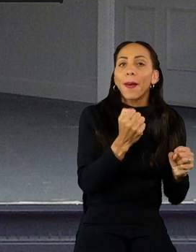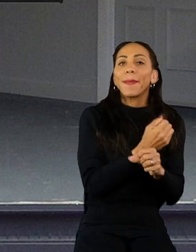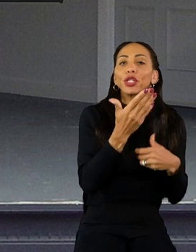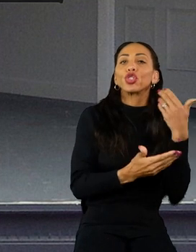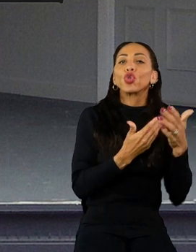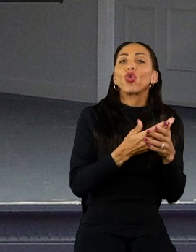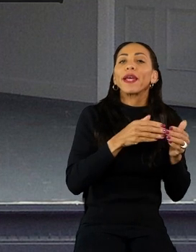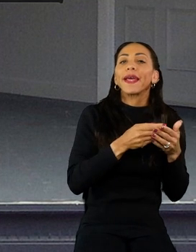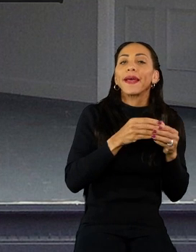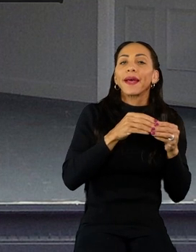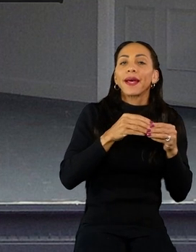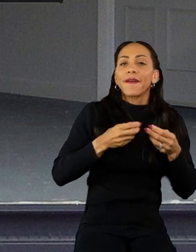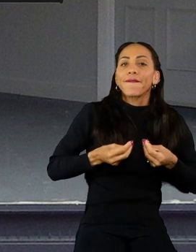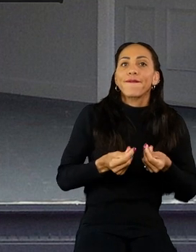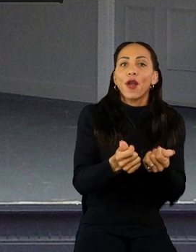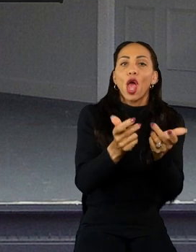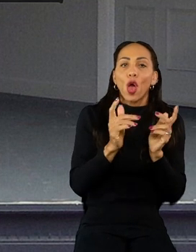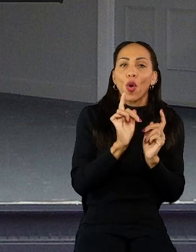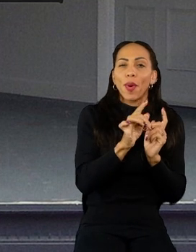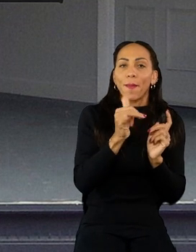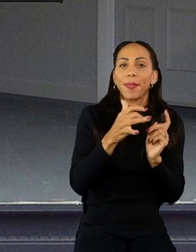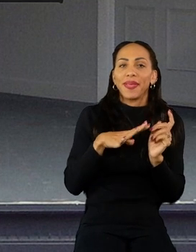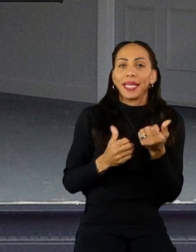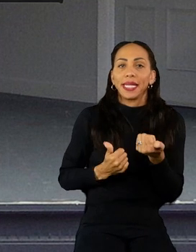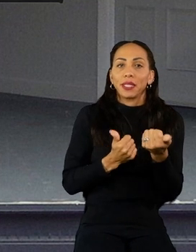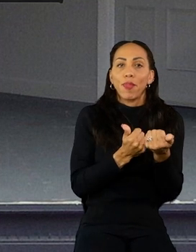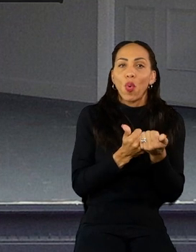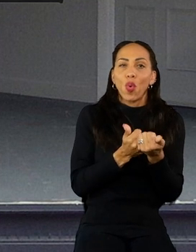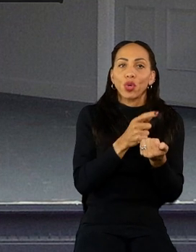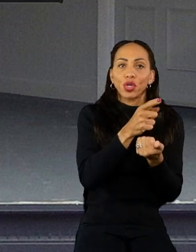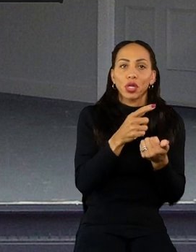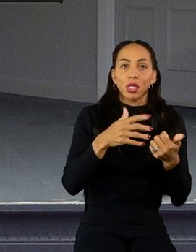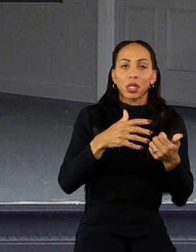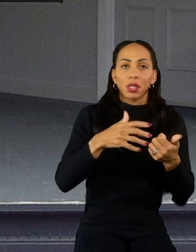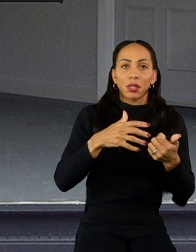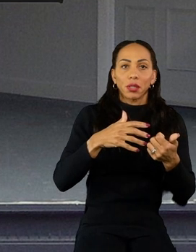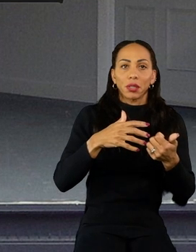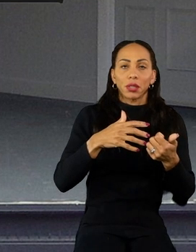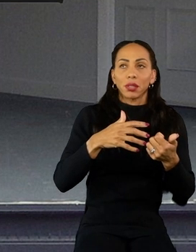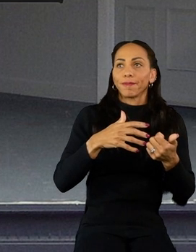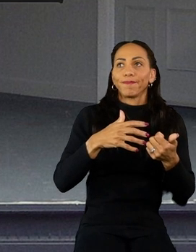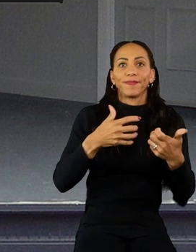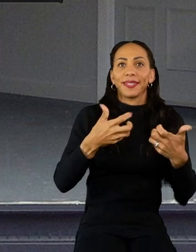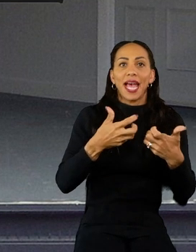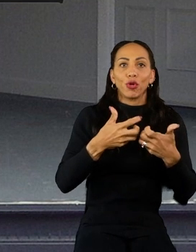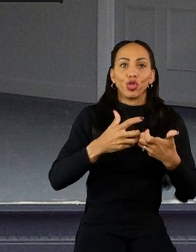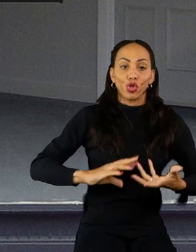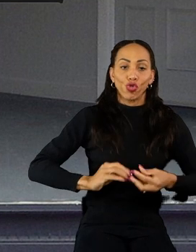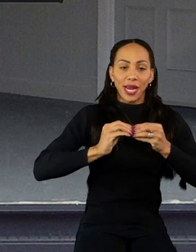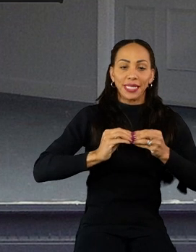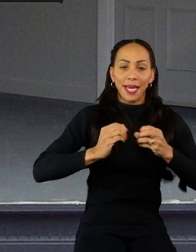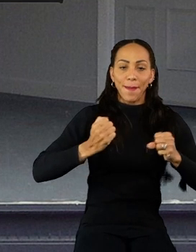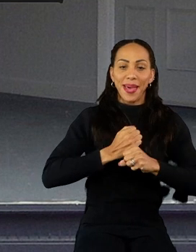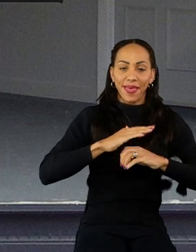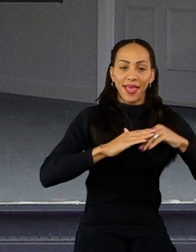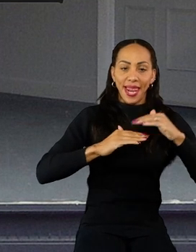able to create those images and make the story flow. But they might need some assistance in terms of like